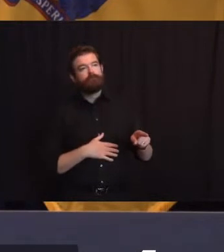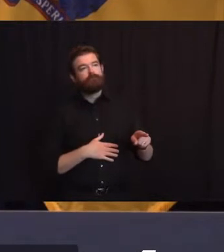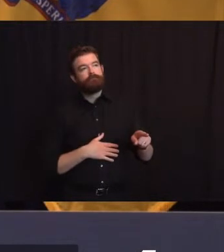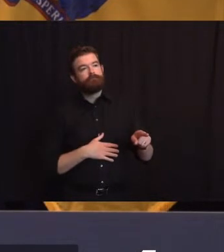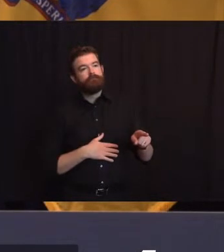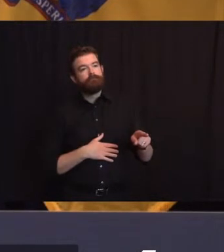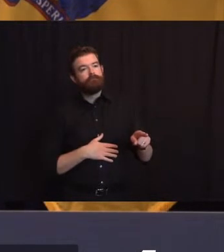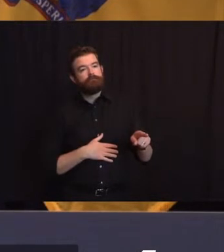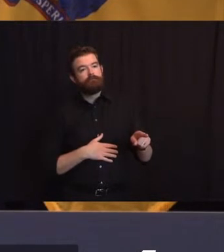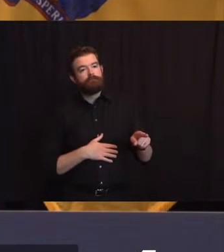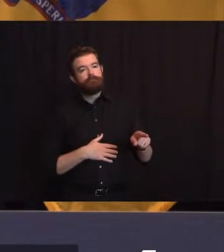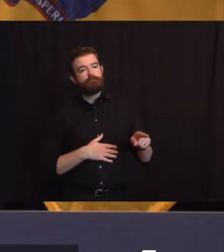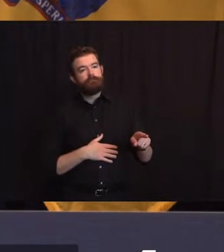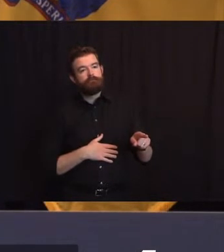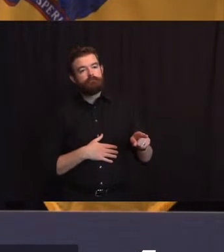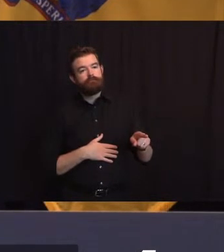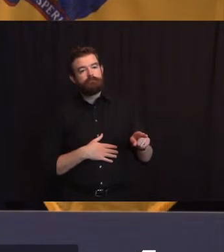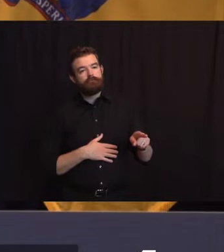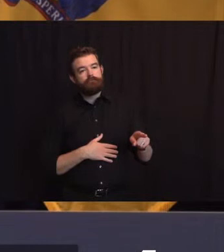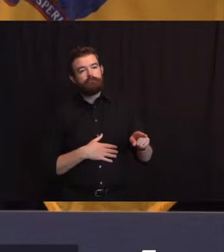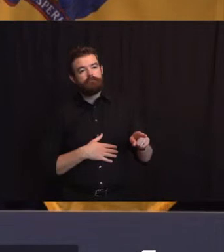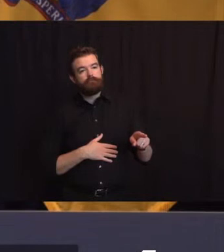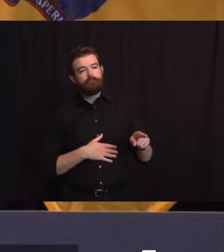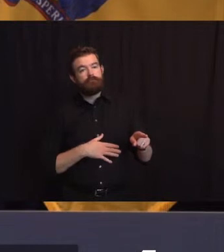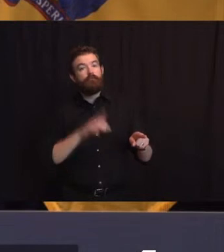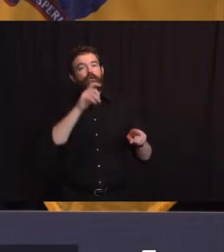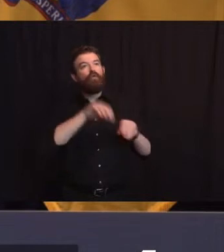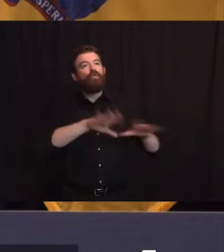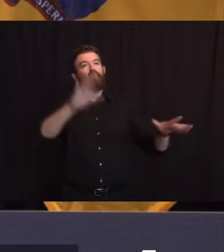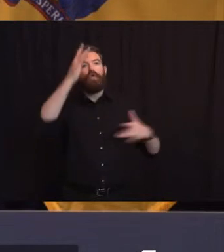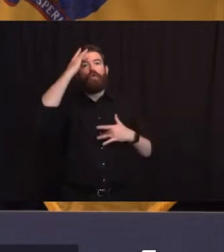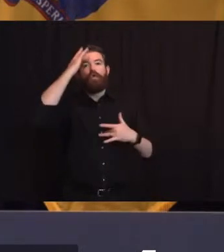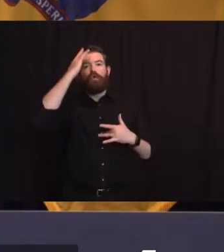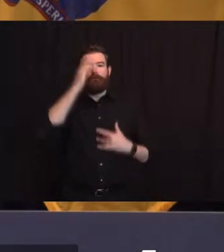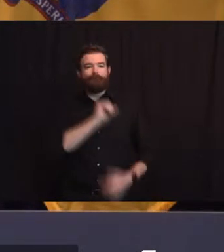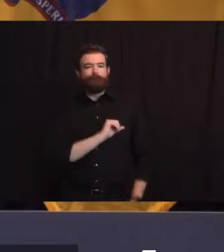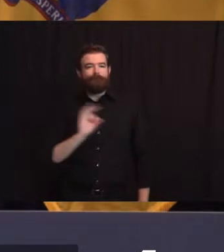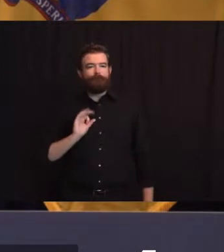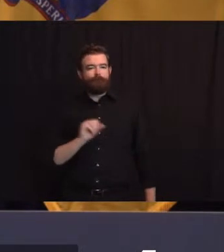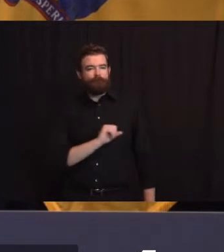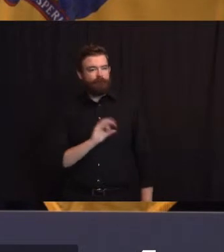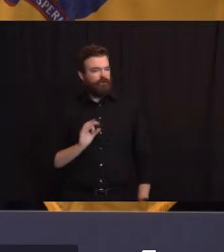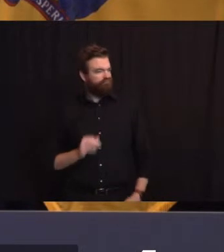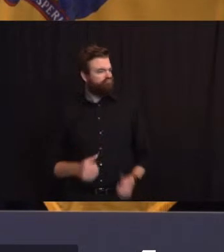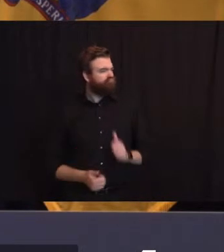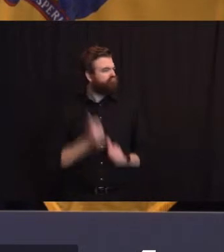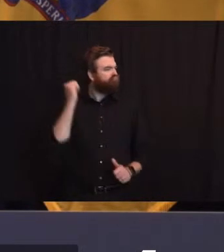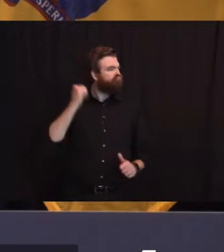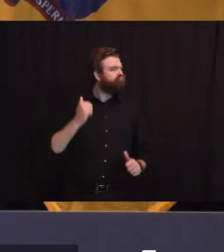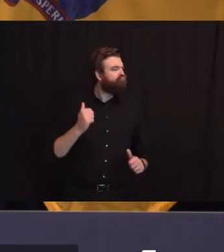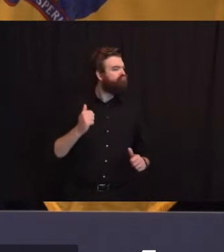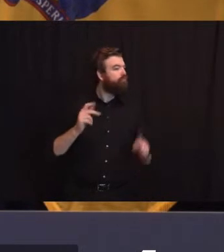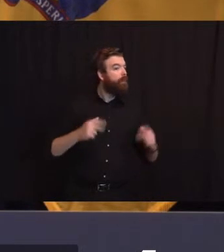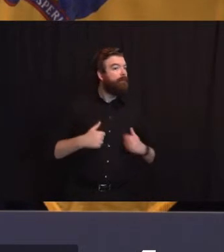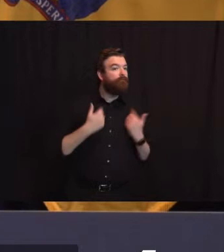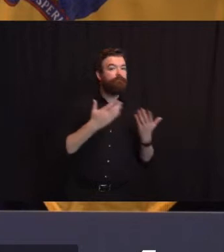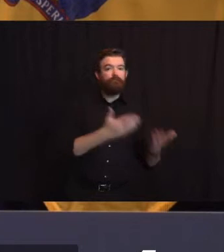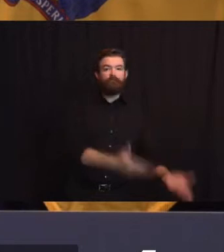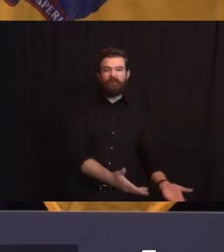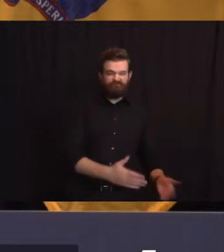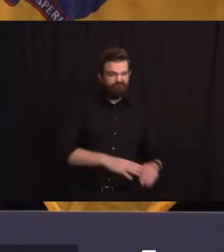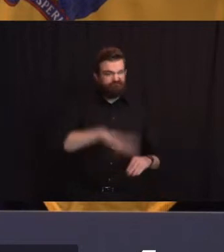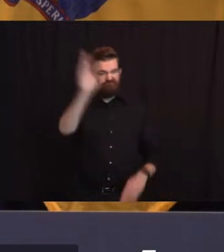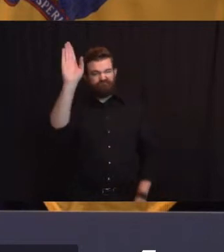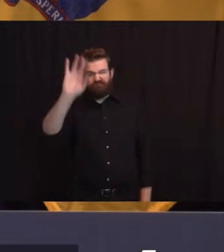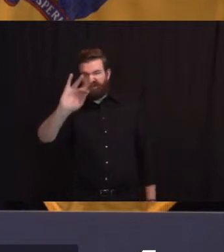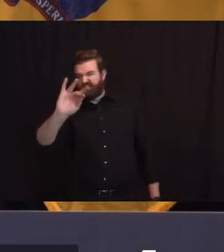largely staff related, right? I mean, the numbers of residents who have been vaccinated is in the 80-something%,